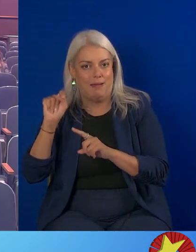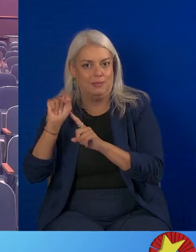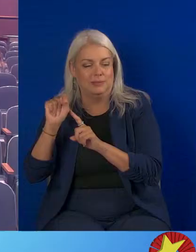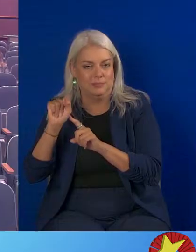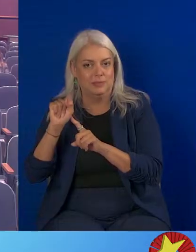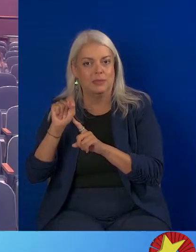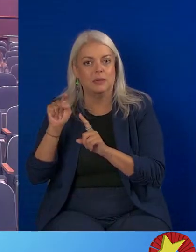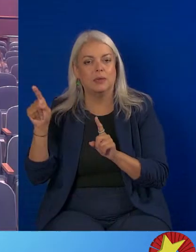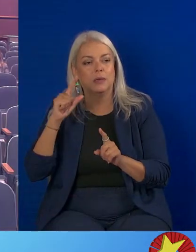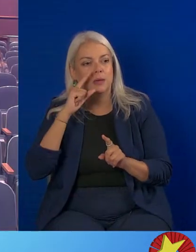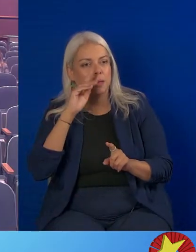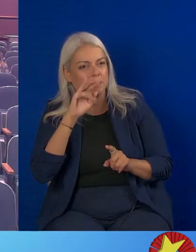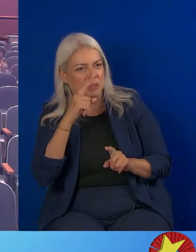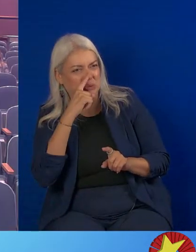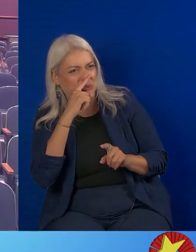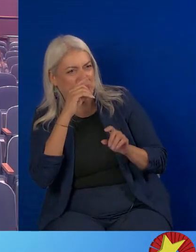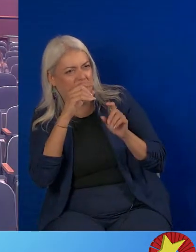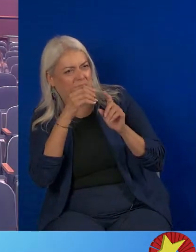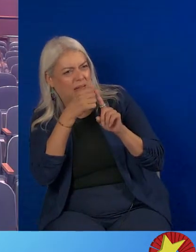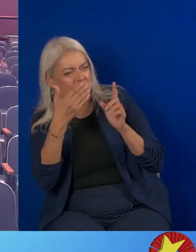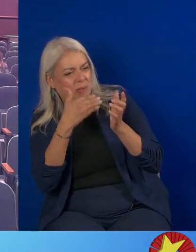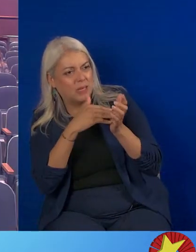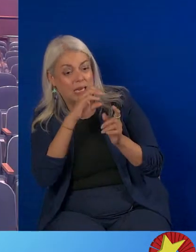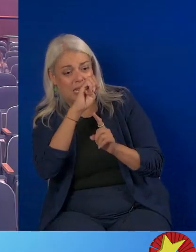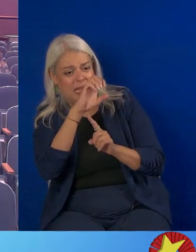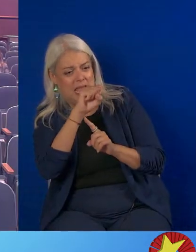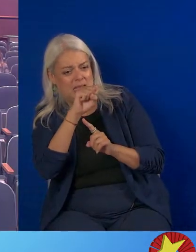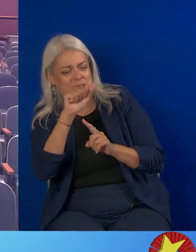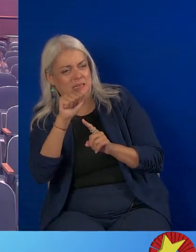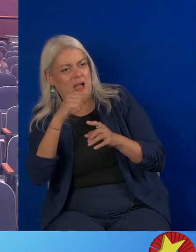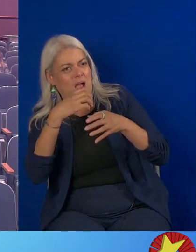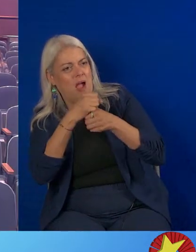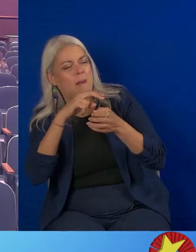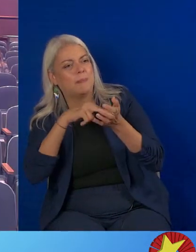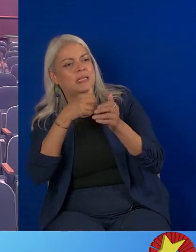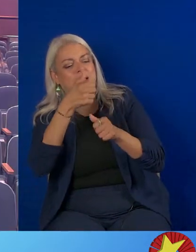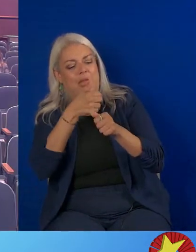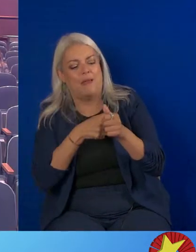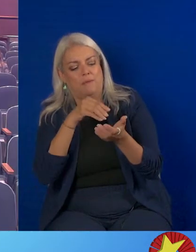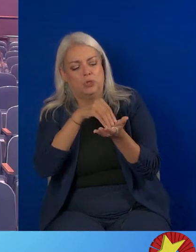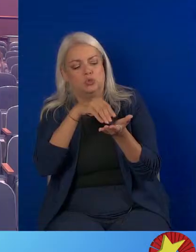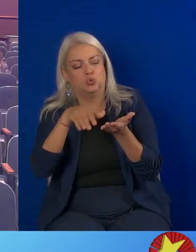This is Bill. Could you repeat that again? Every student? Every Student Succeeds Every student Act. succeeds, yes.